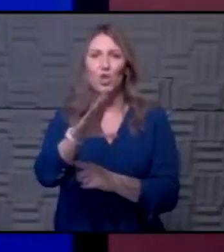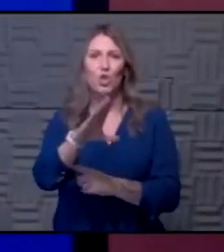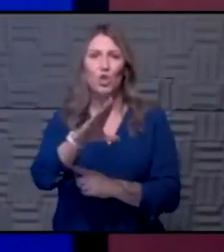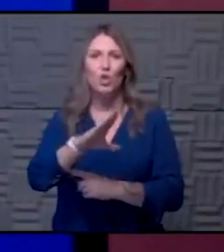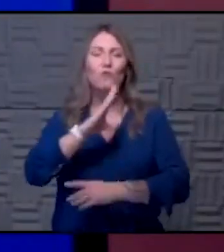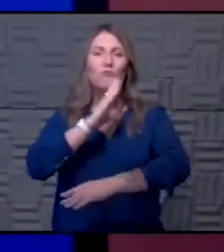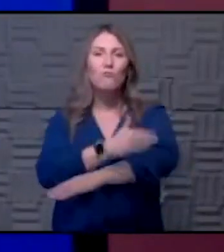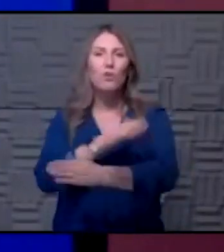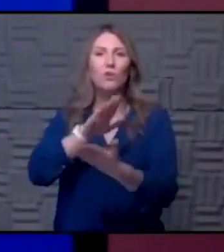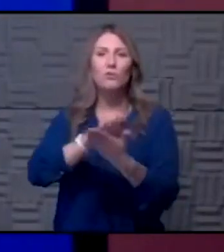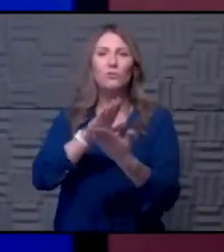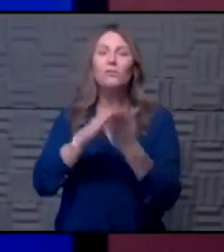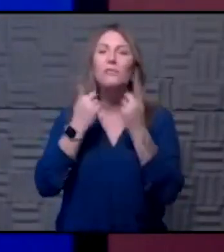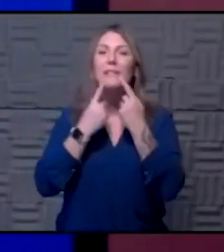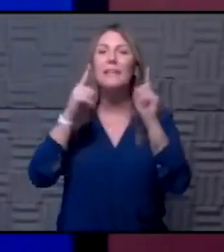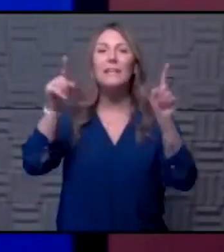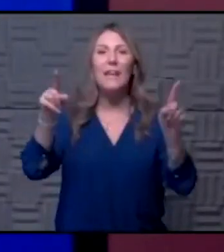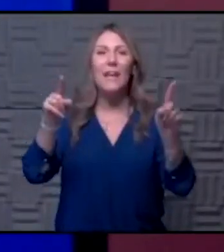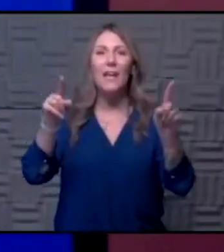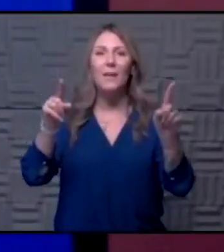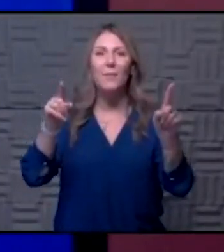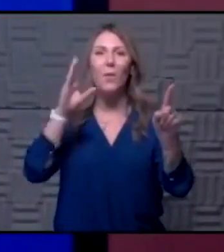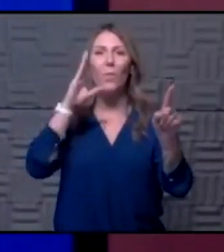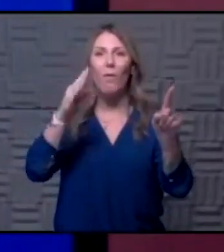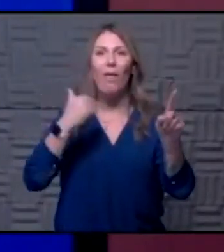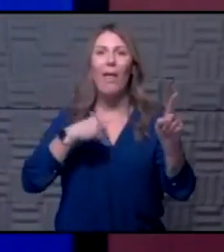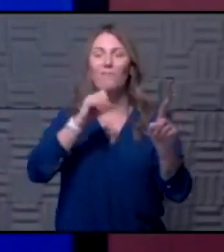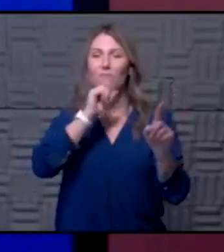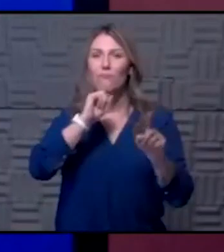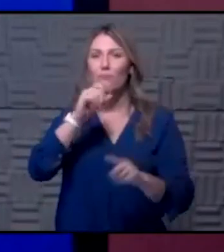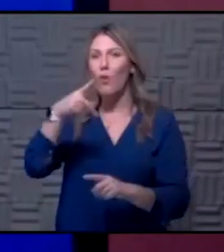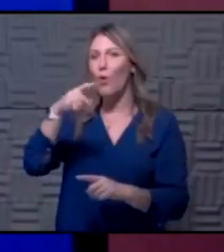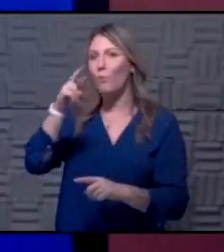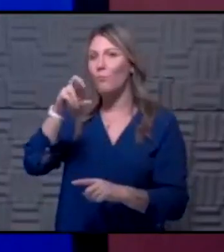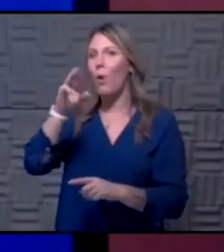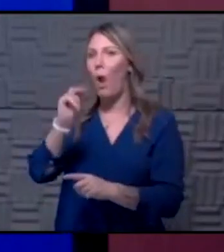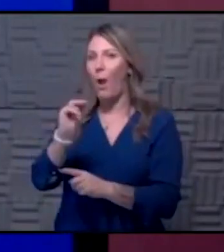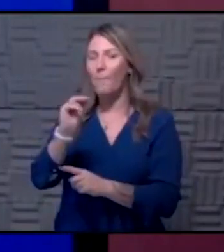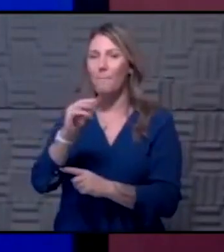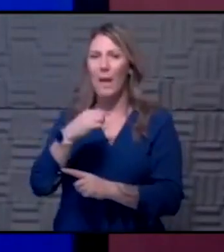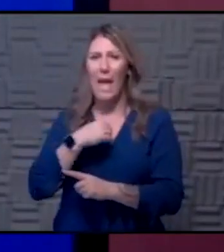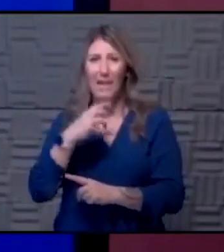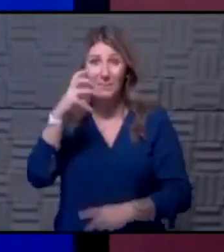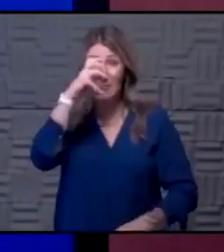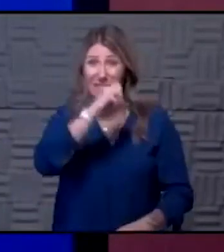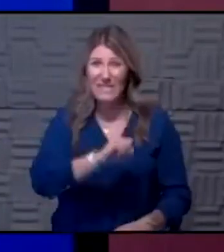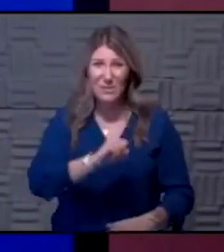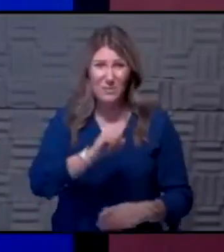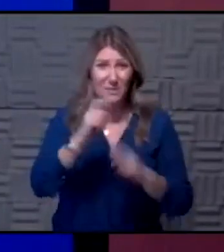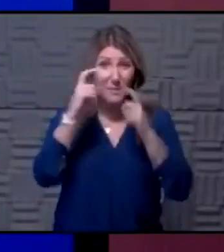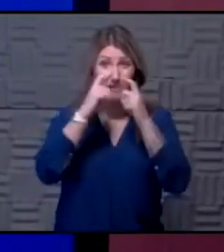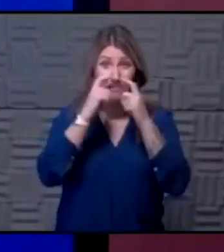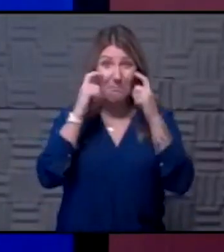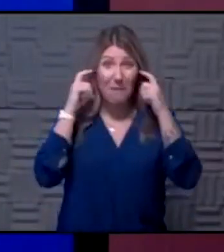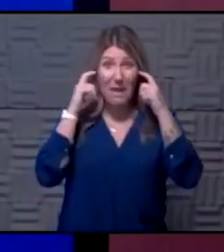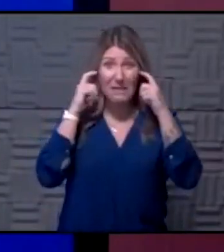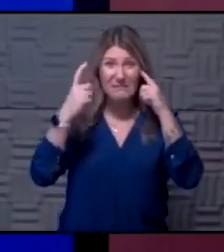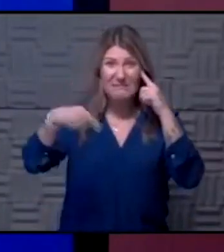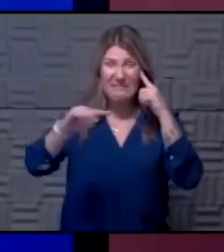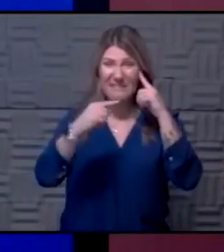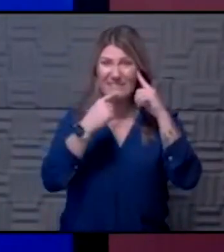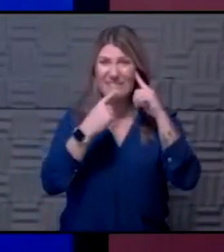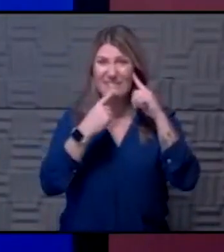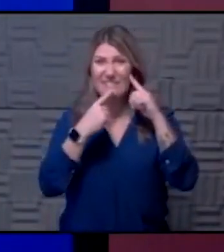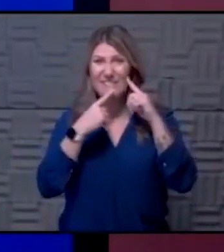just announced that they're going to be having prom. And she said, I'm assuming mask. They said they